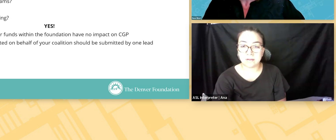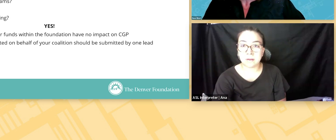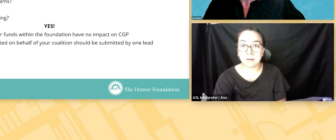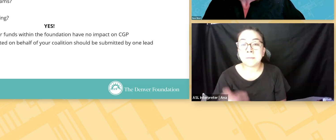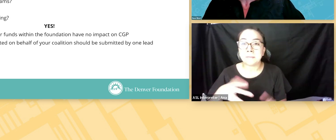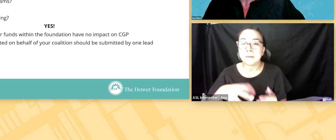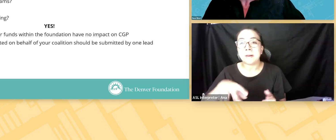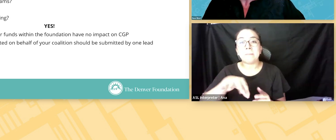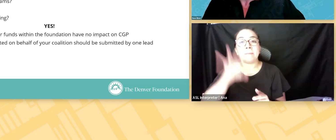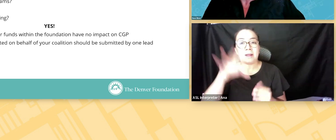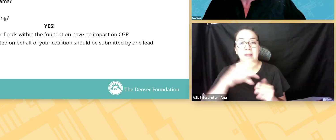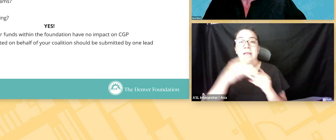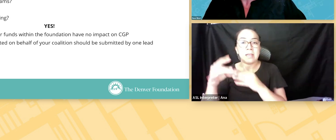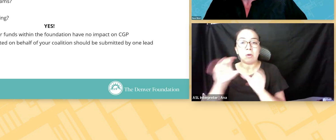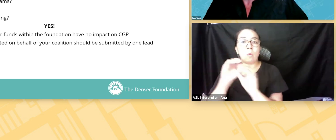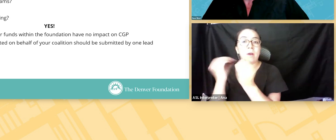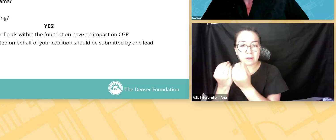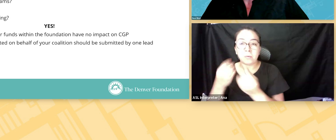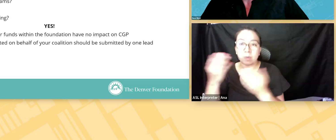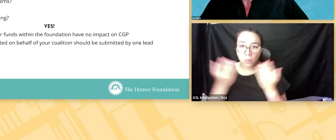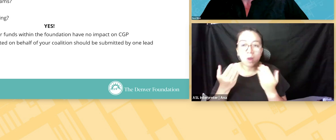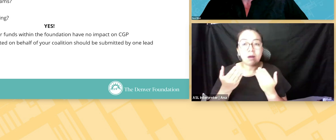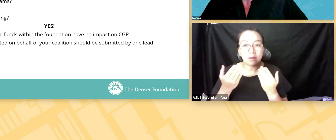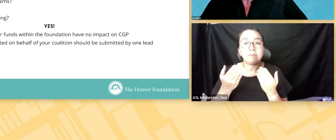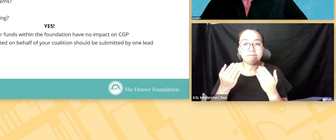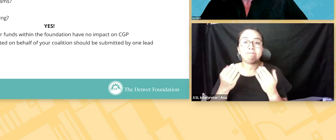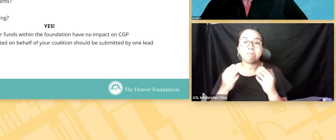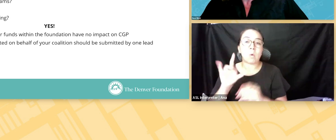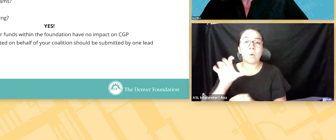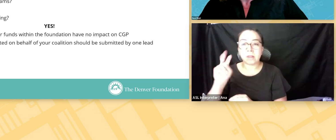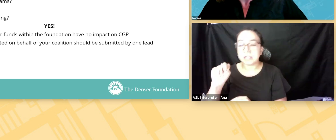that lead organization. But we welcome coalition-based